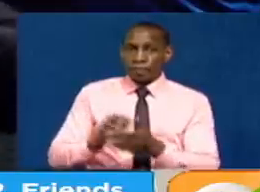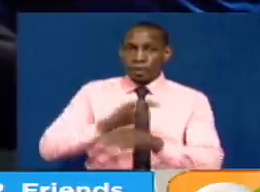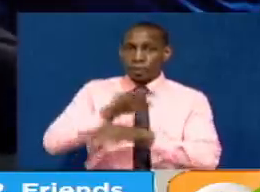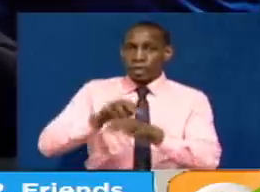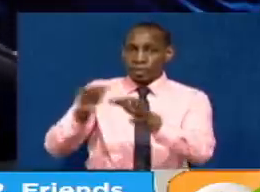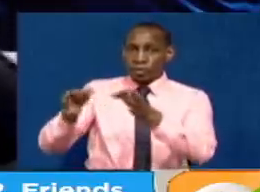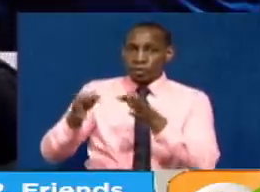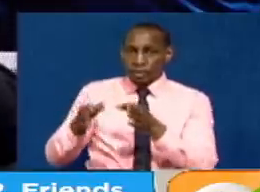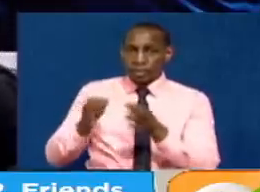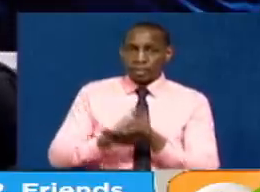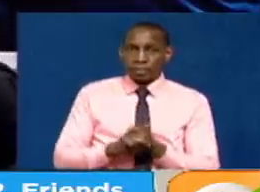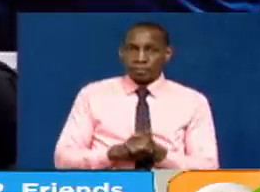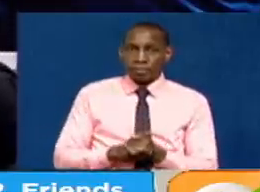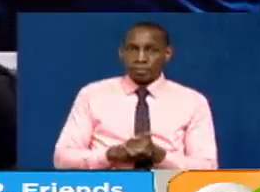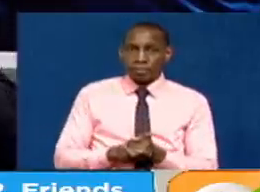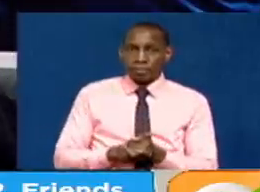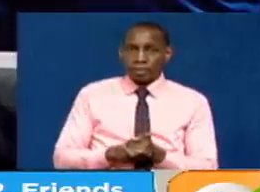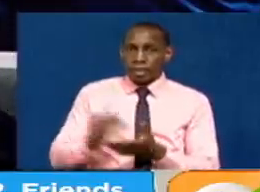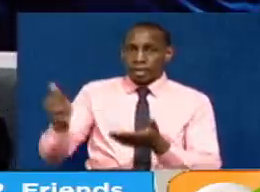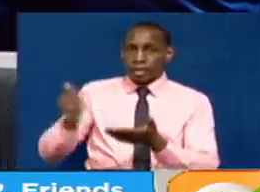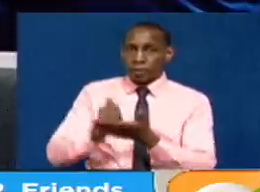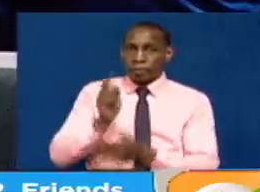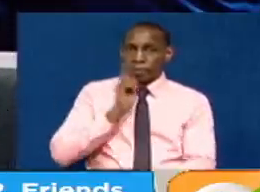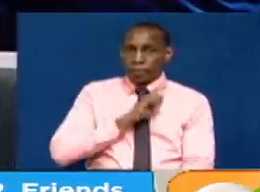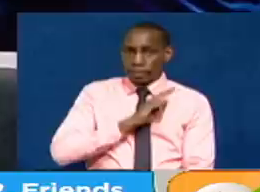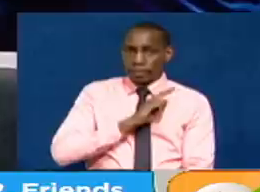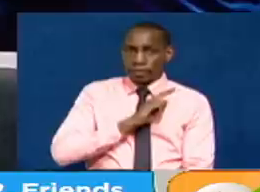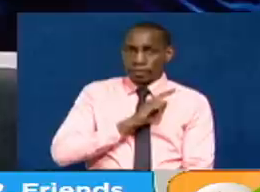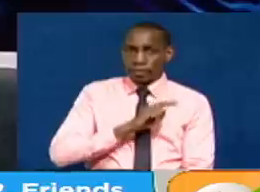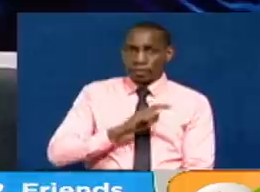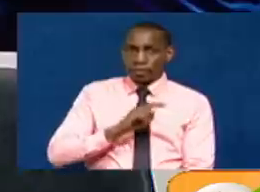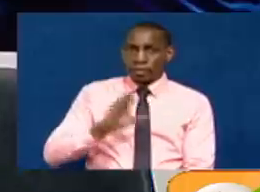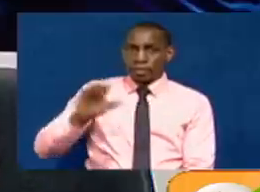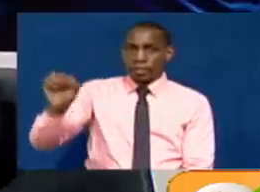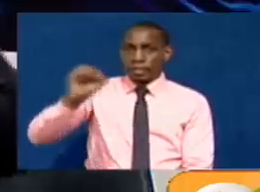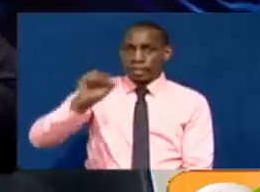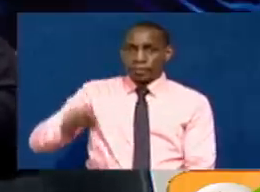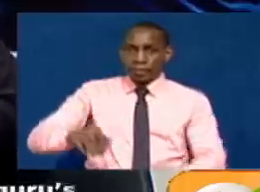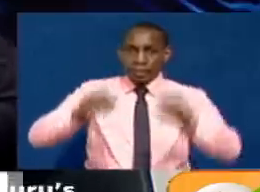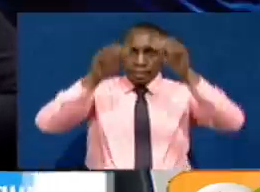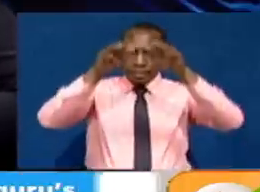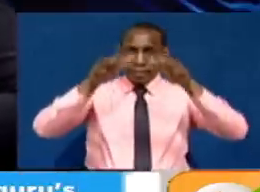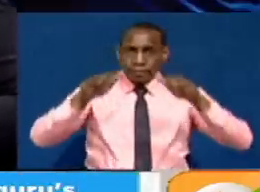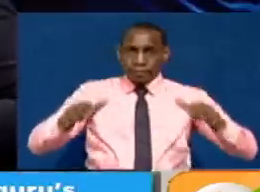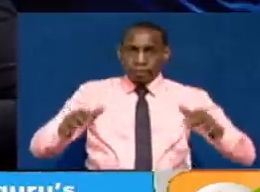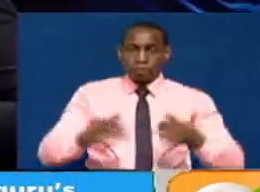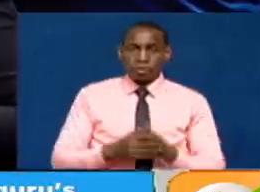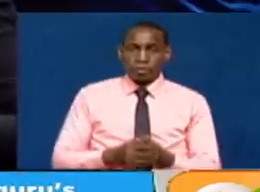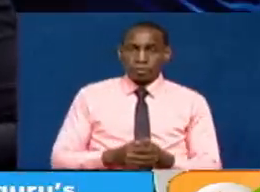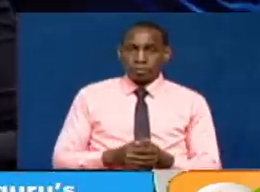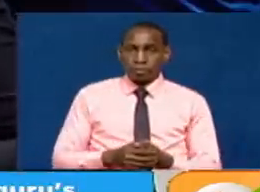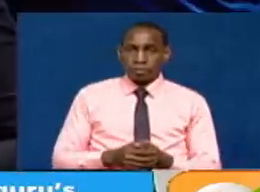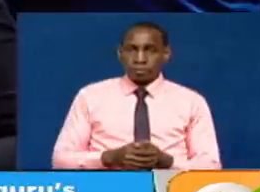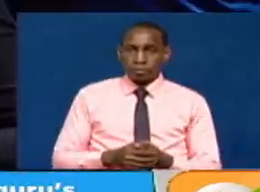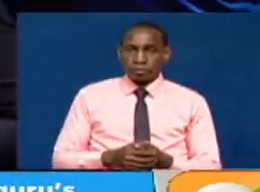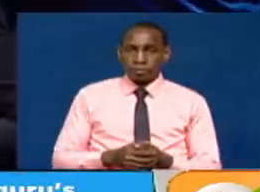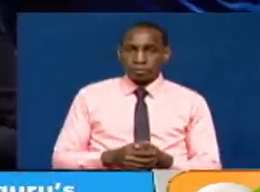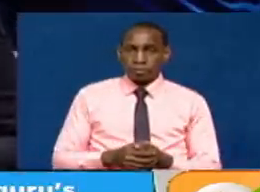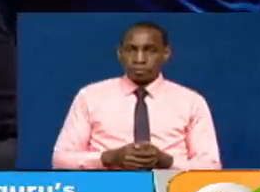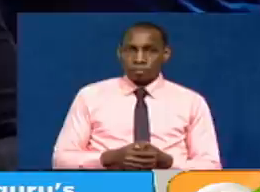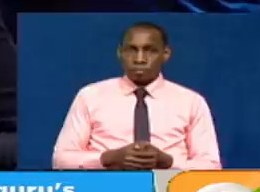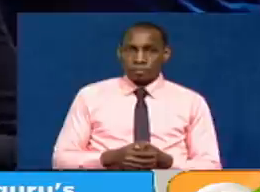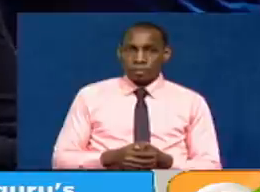Treasury, where she now was appointed as a CS devolution. So, and then her,